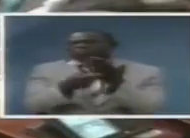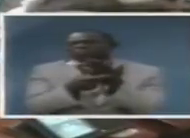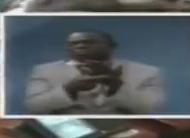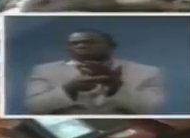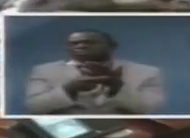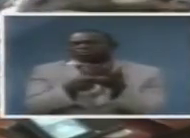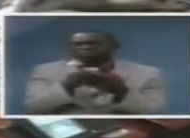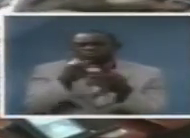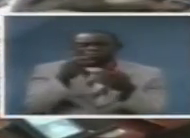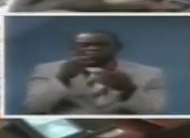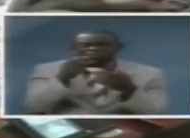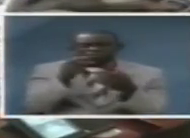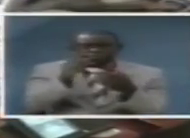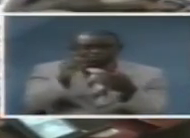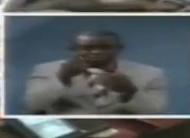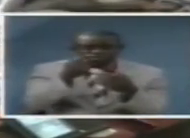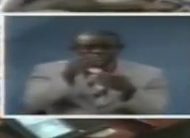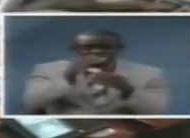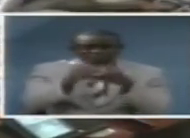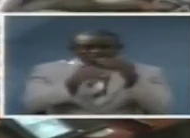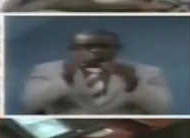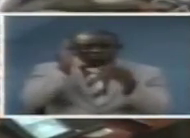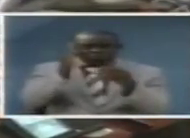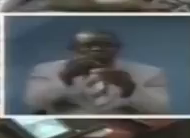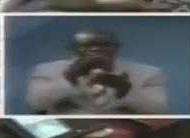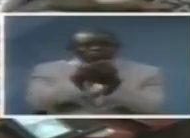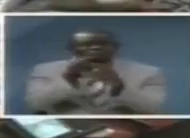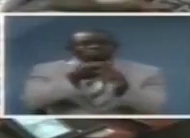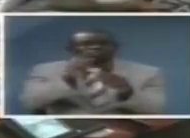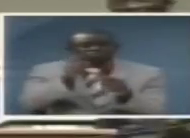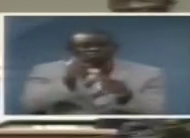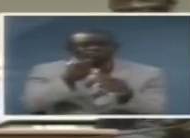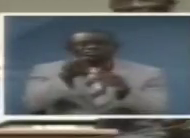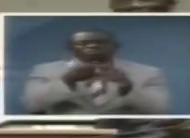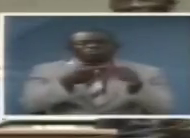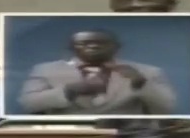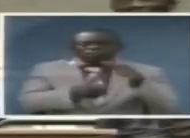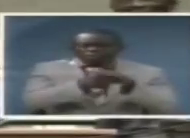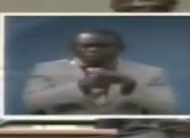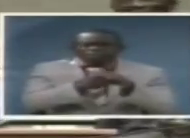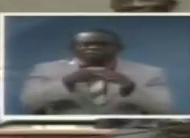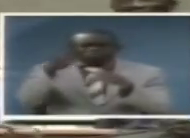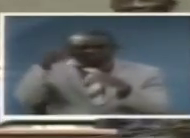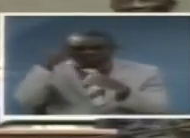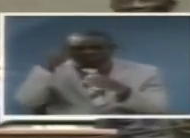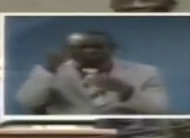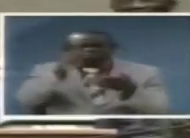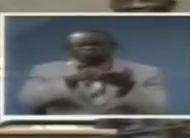Phase one will be financed through public-private initiatives.